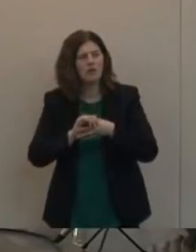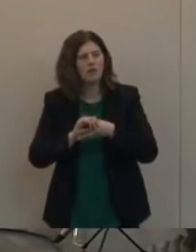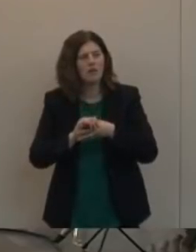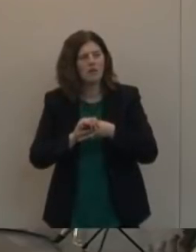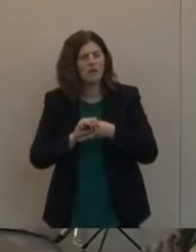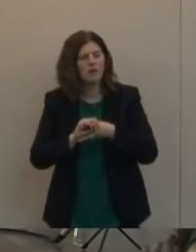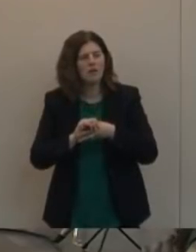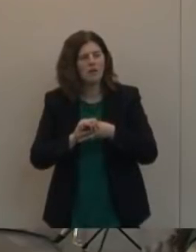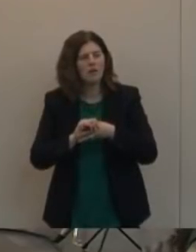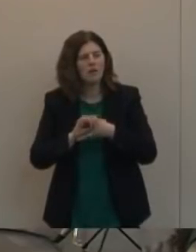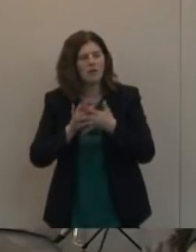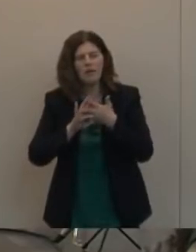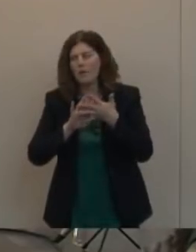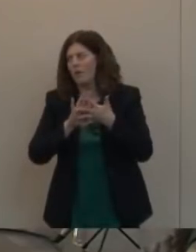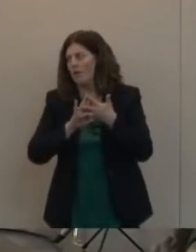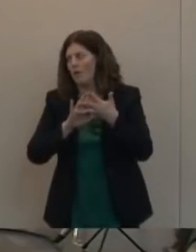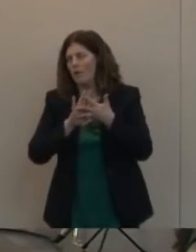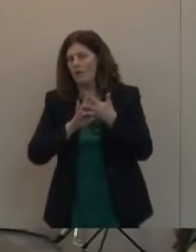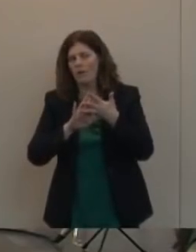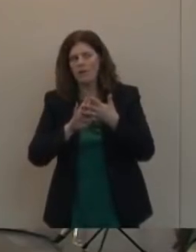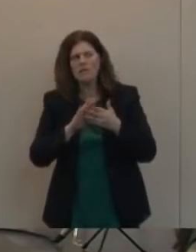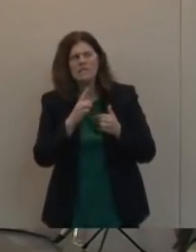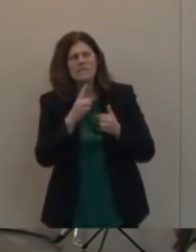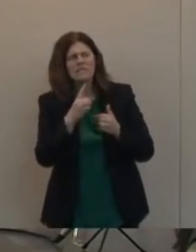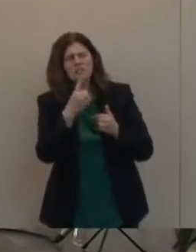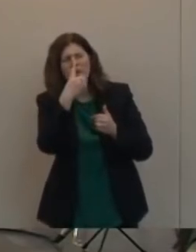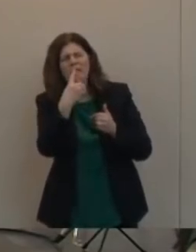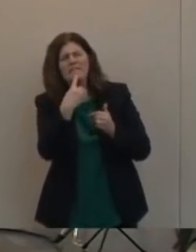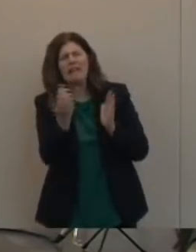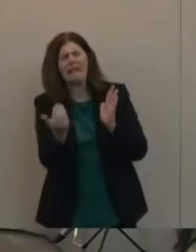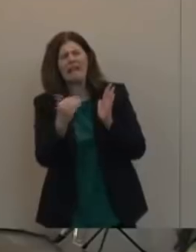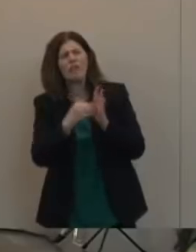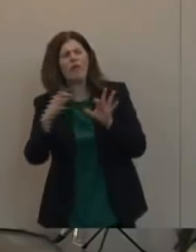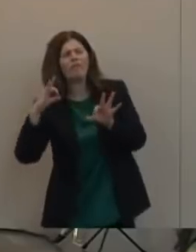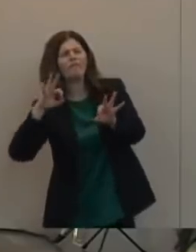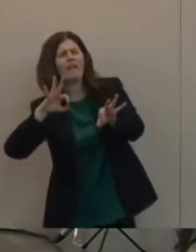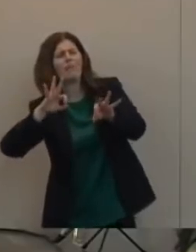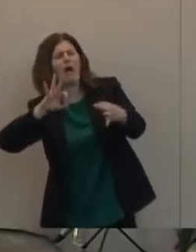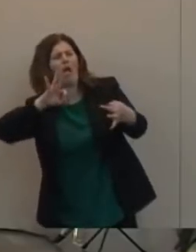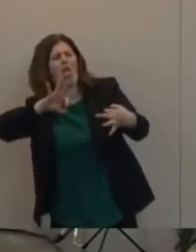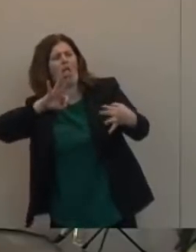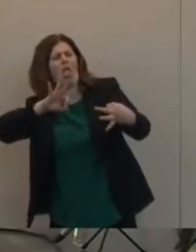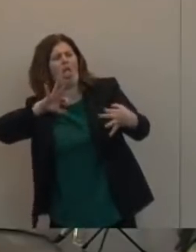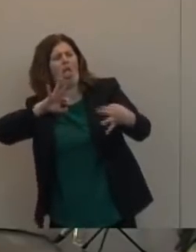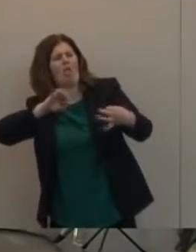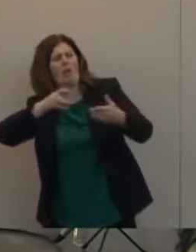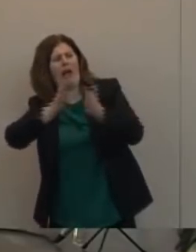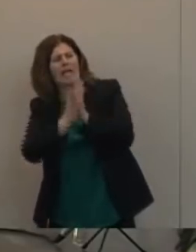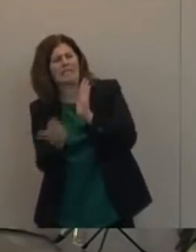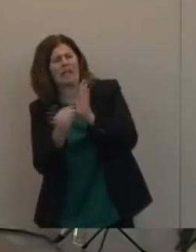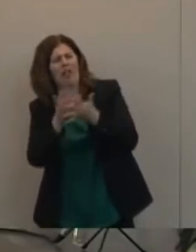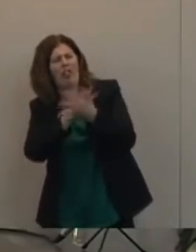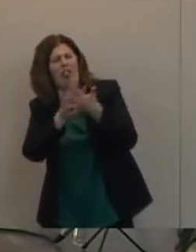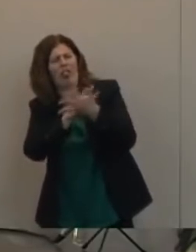find other places. Mayra, if you want to go ahead and mute your feedback audio, and I'll unmute you so you can ask your question.